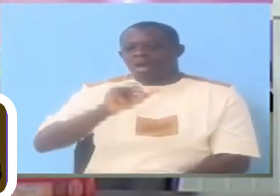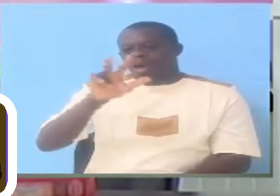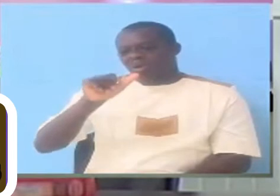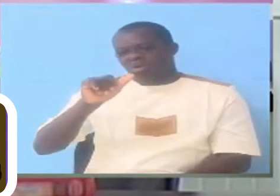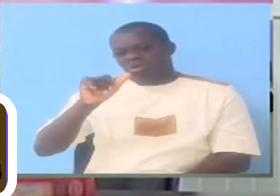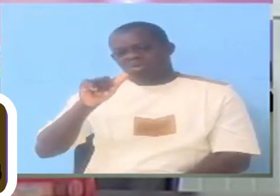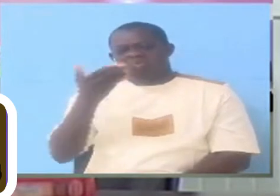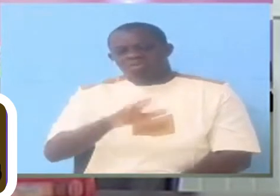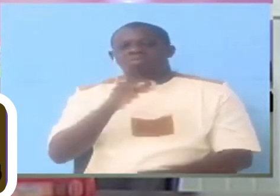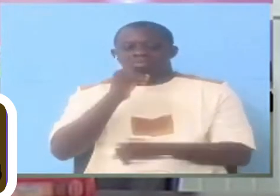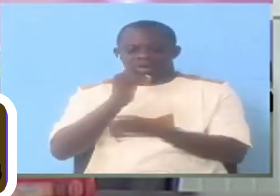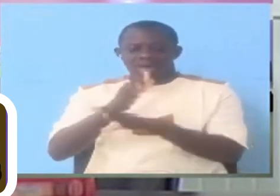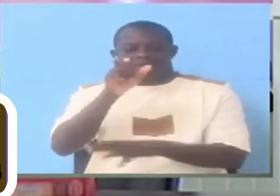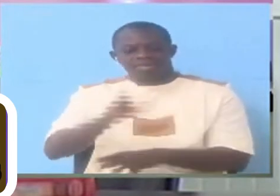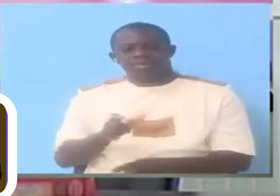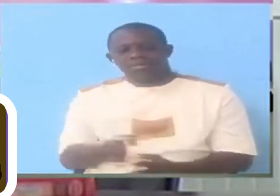Awa Mouful, Ghanaian.